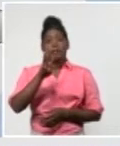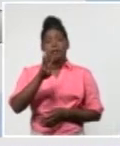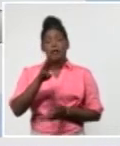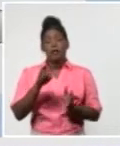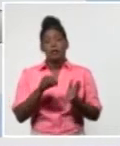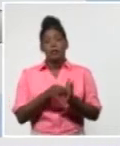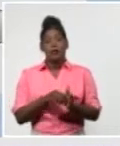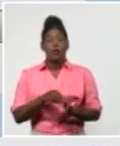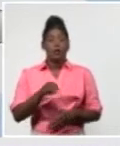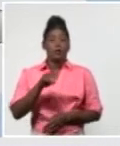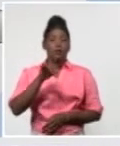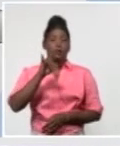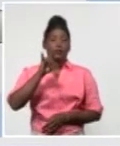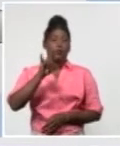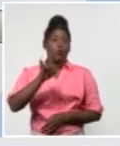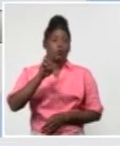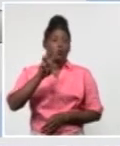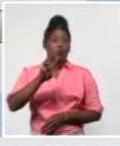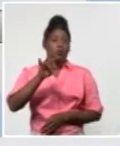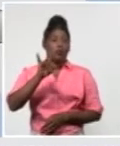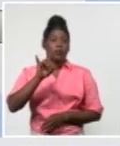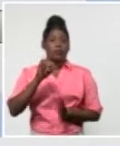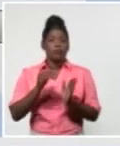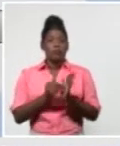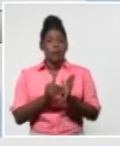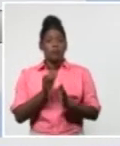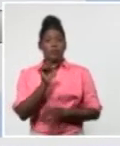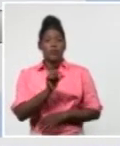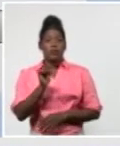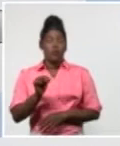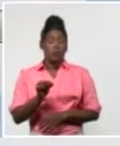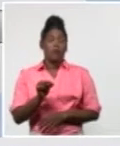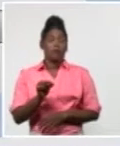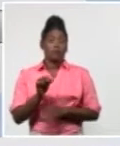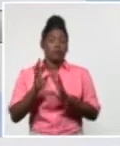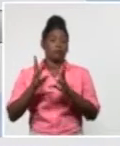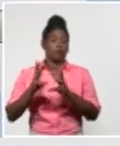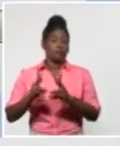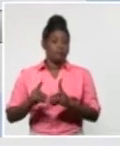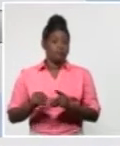3,813 people died in our region for a cumulative of